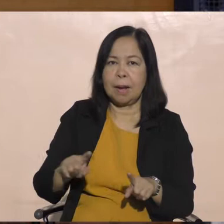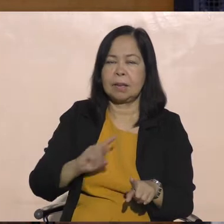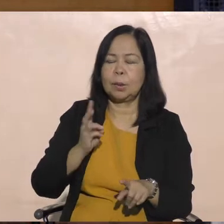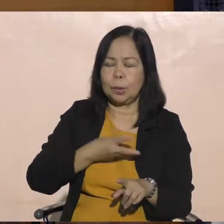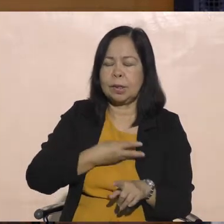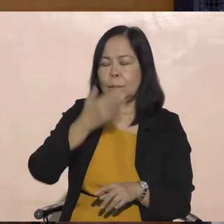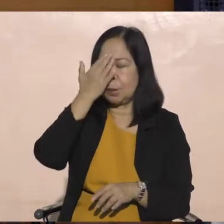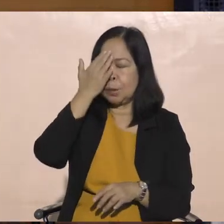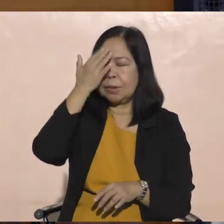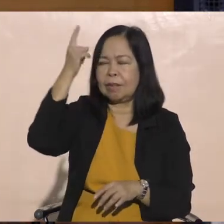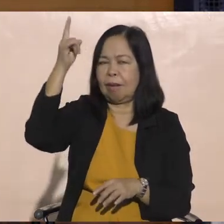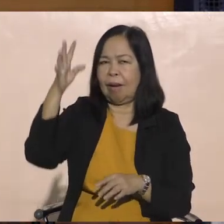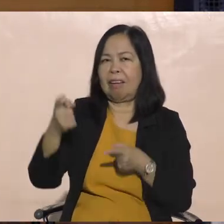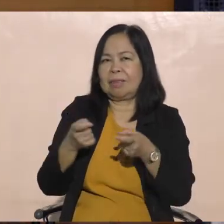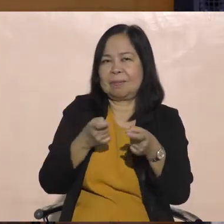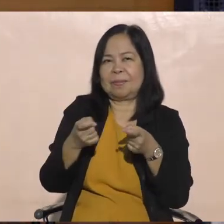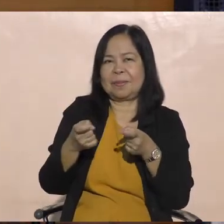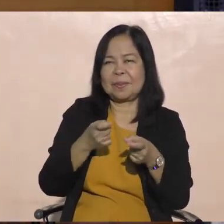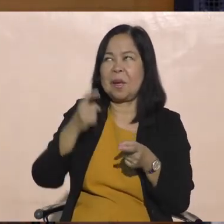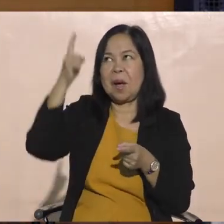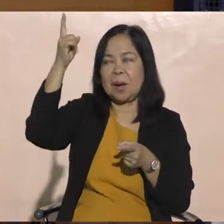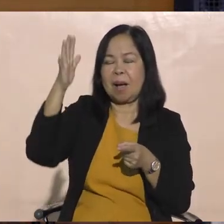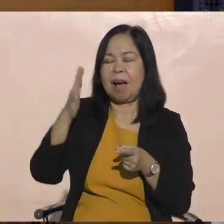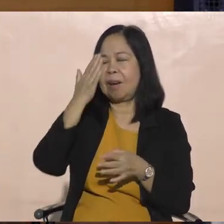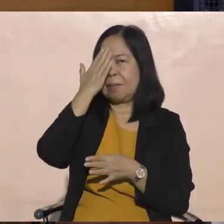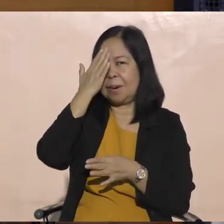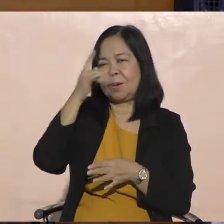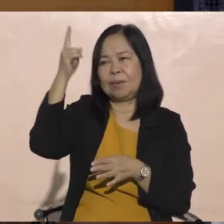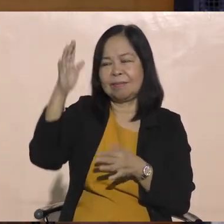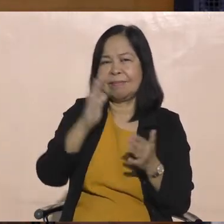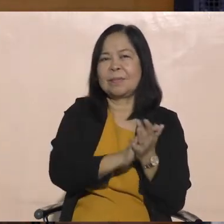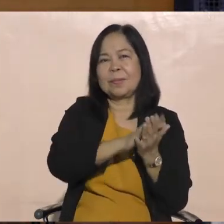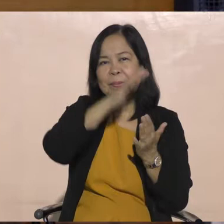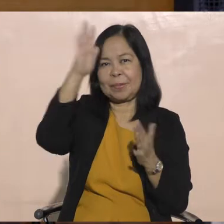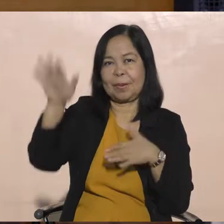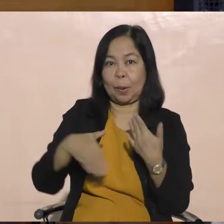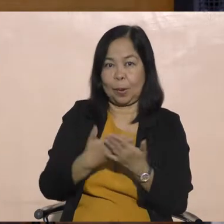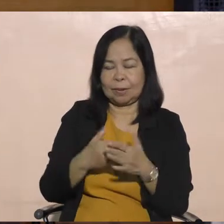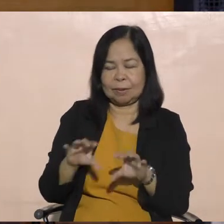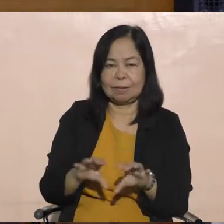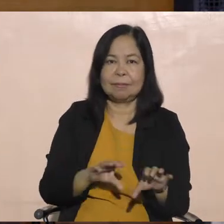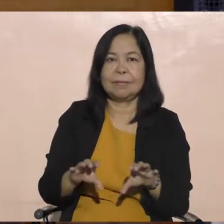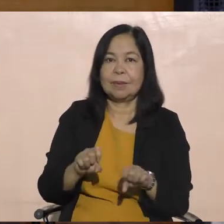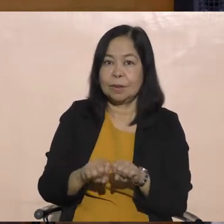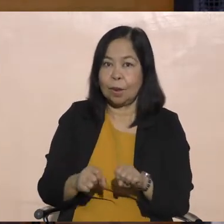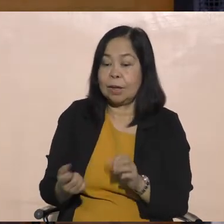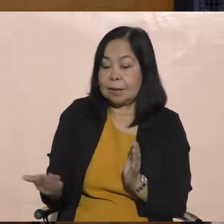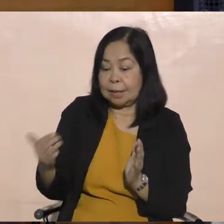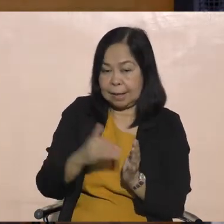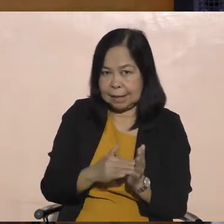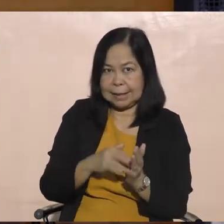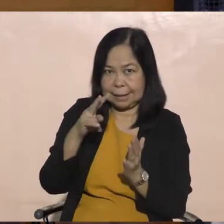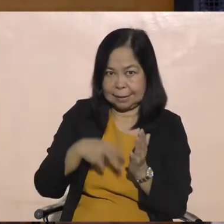God is glorious in all He does. Hallelujah. So let's go to our text.